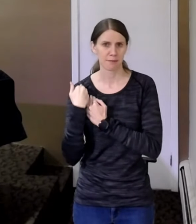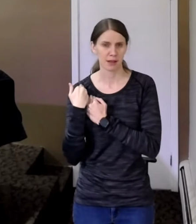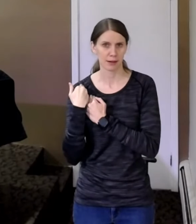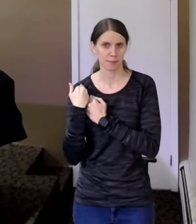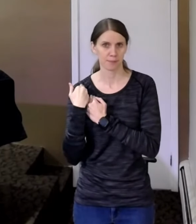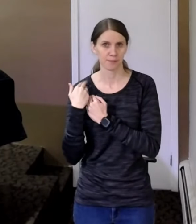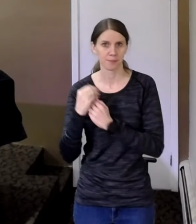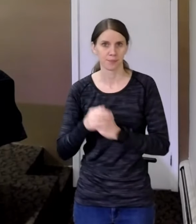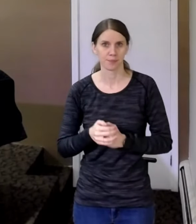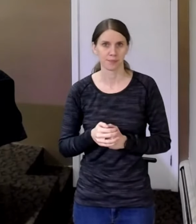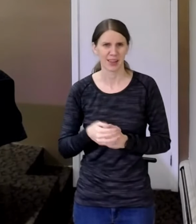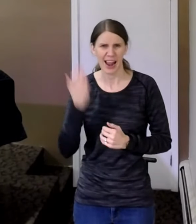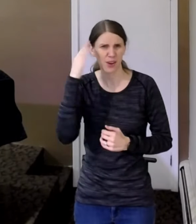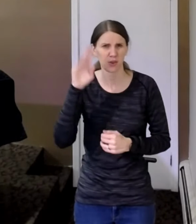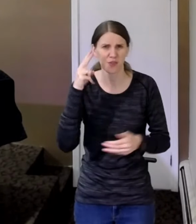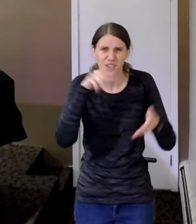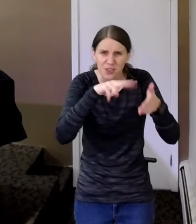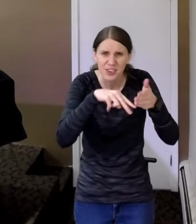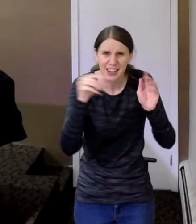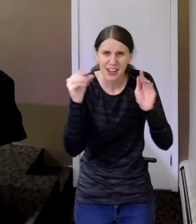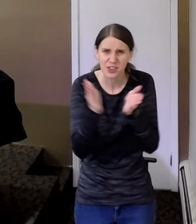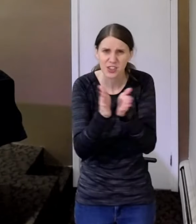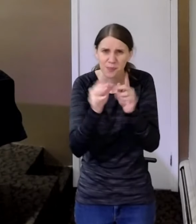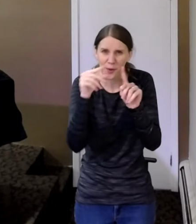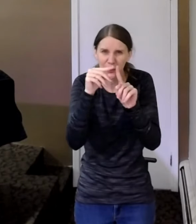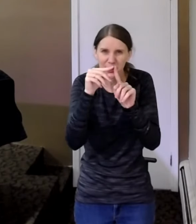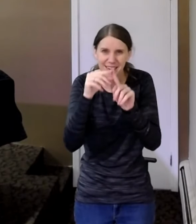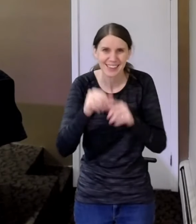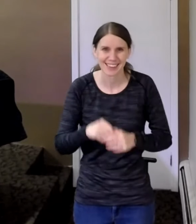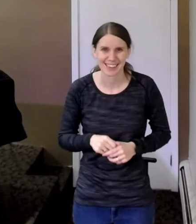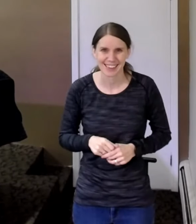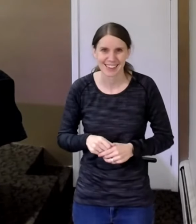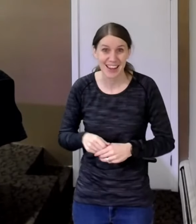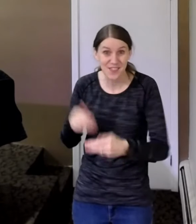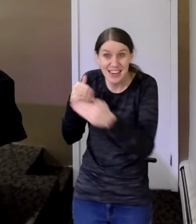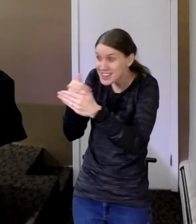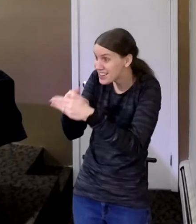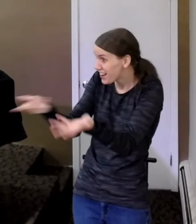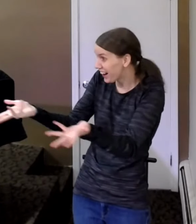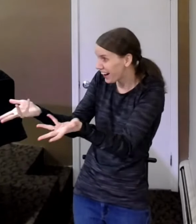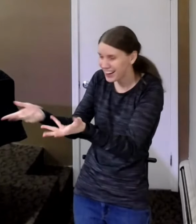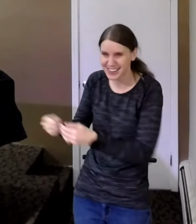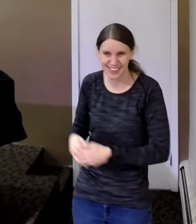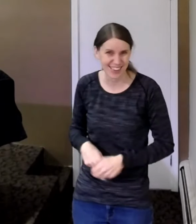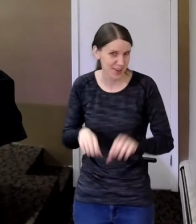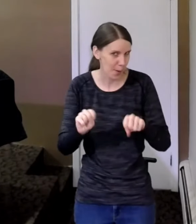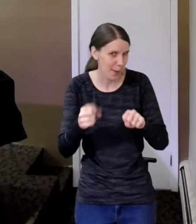And I don't know if you can read the small white lettering, but if you all move to the front, you probably could.